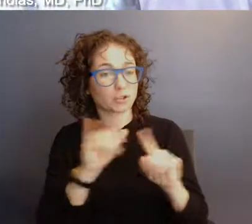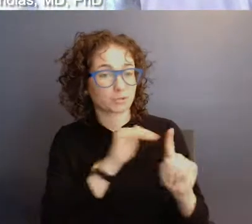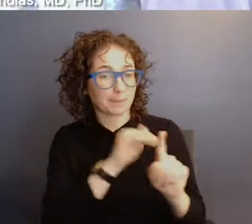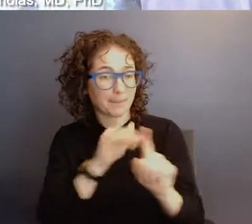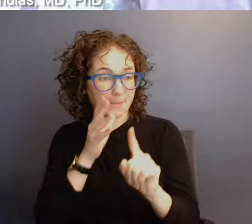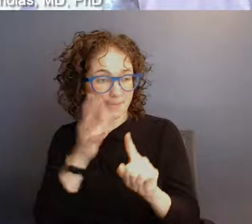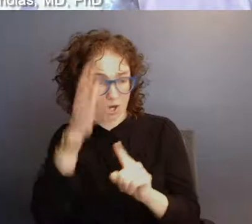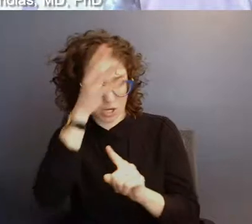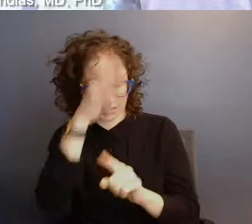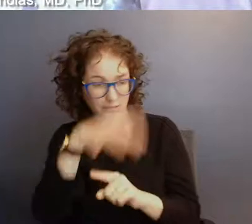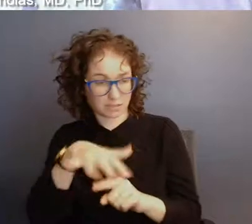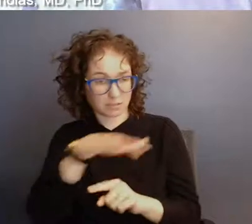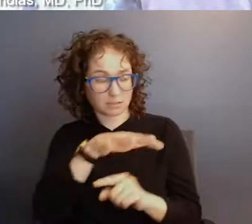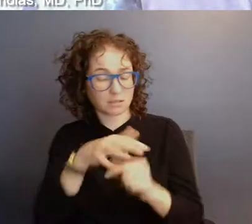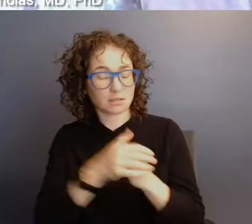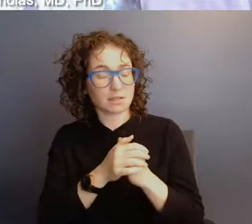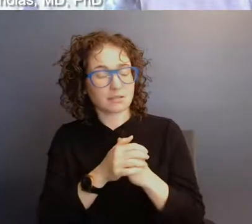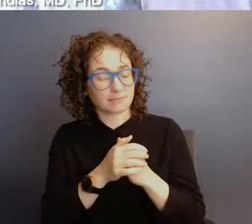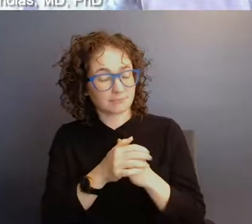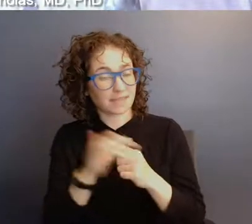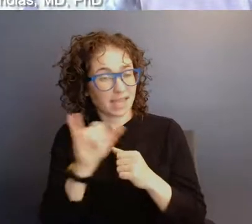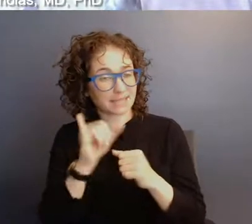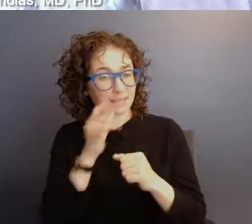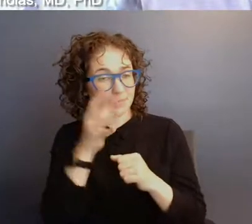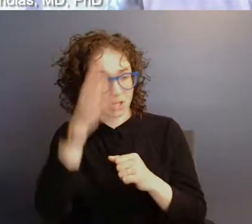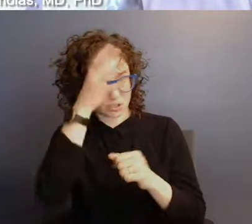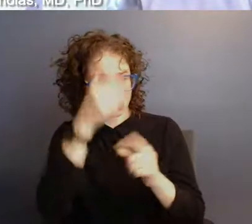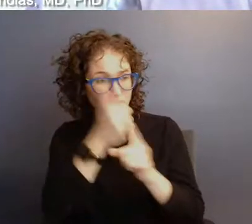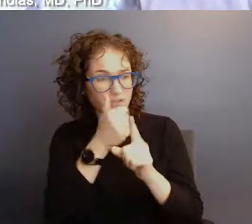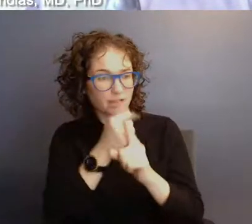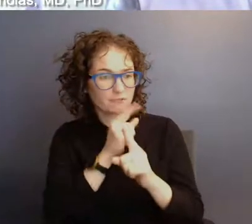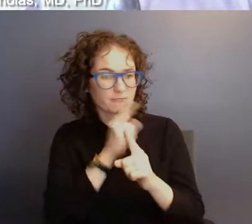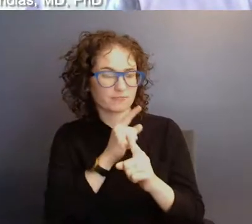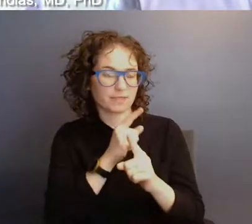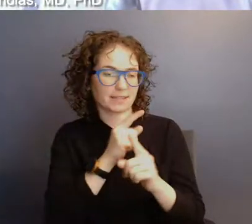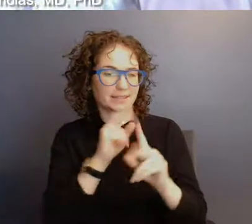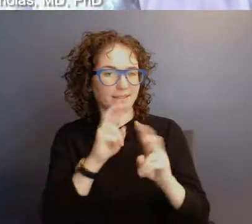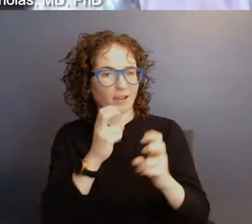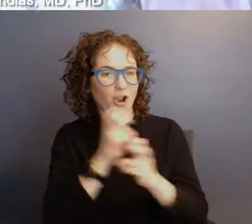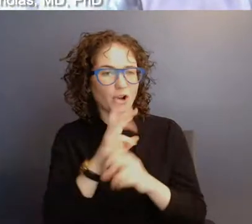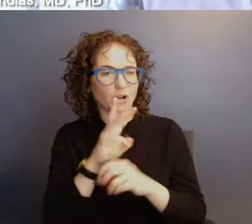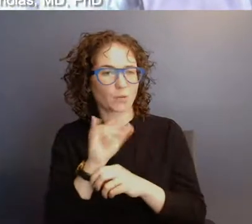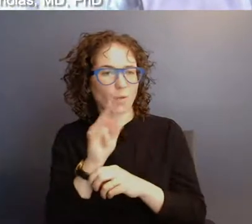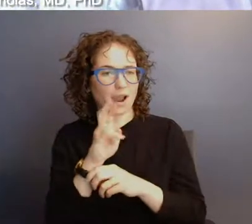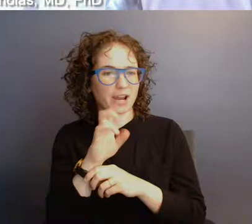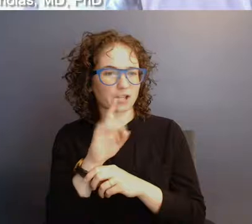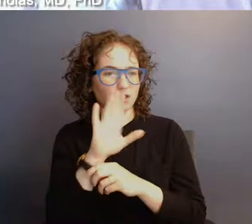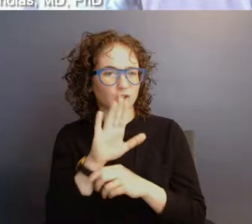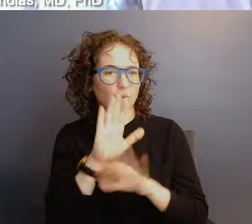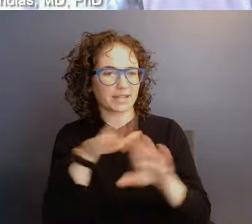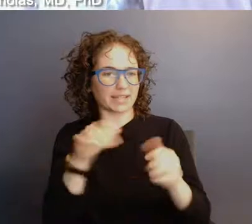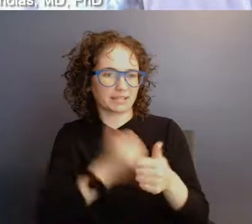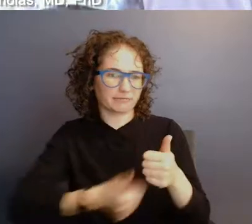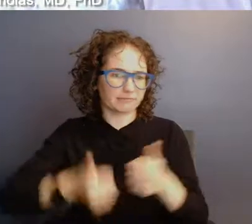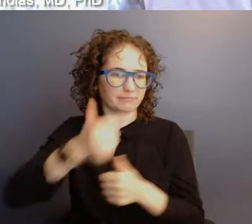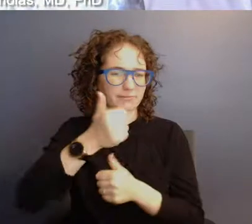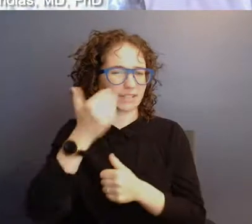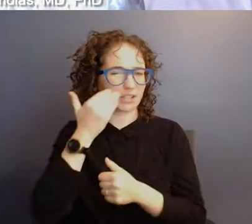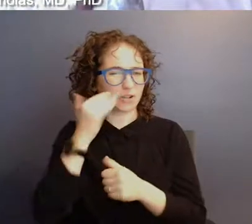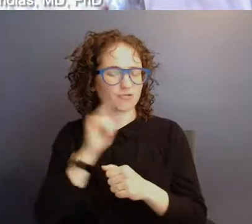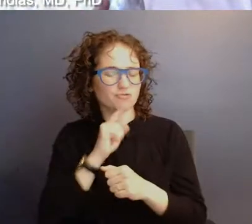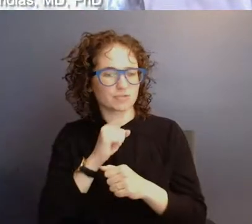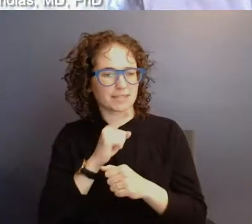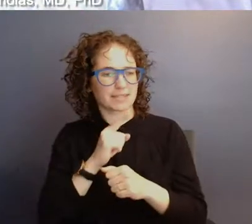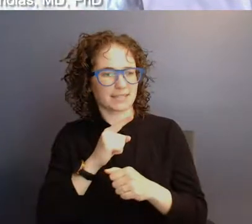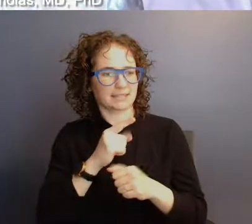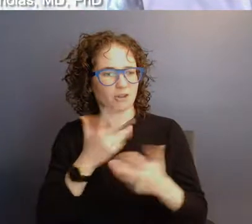that as a parent, you are programmed and hardwired to put your kids first. You're programmed to really make sure you think about your